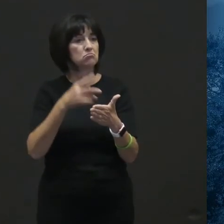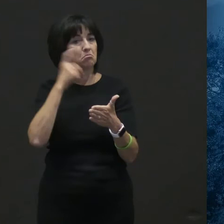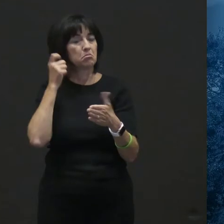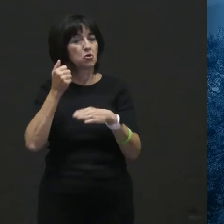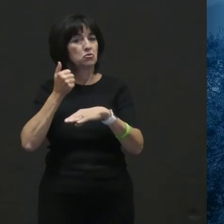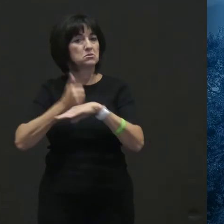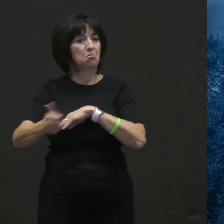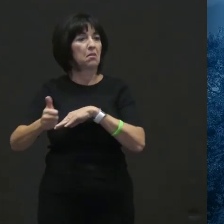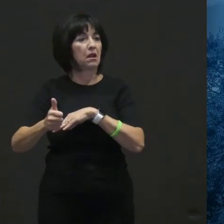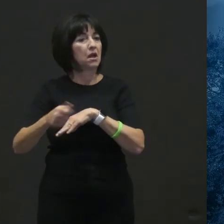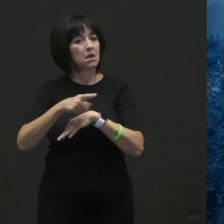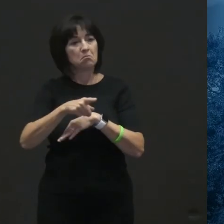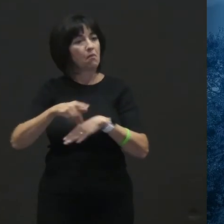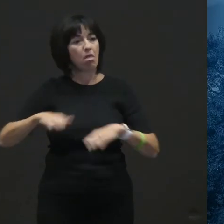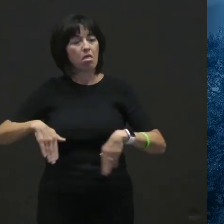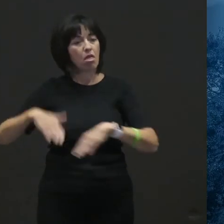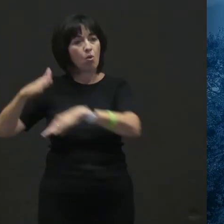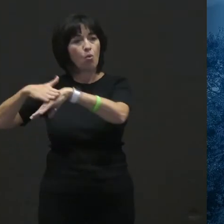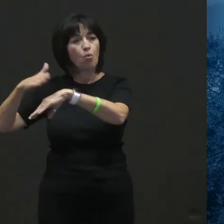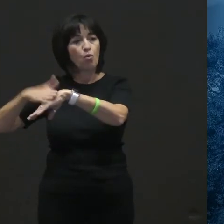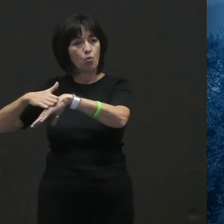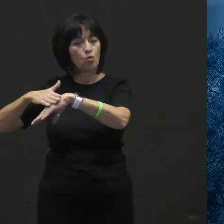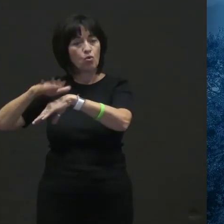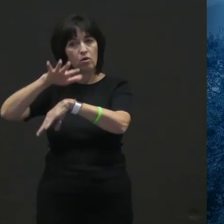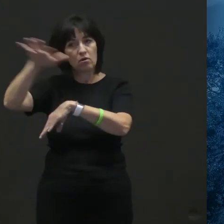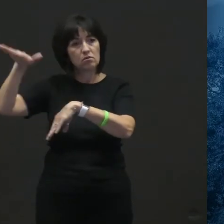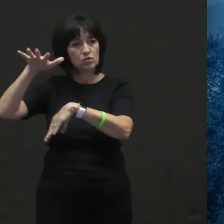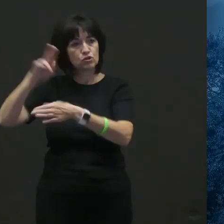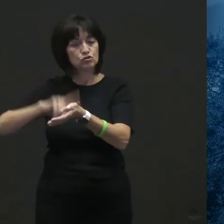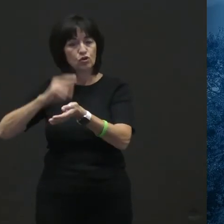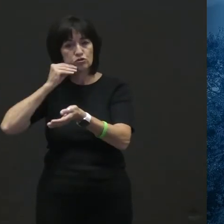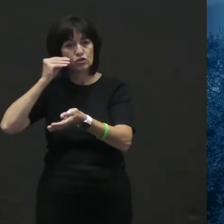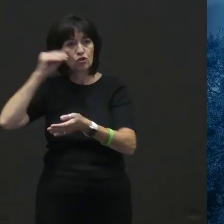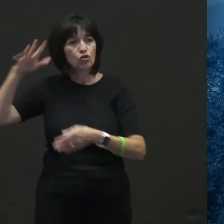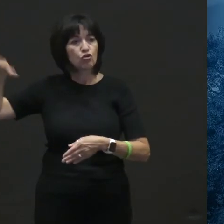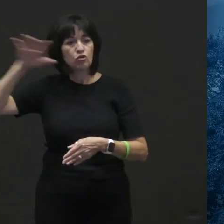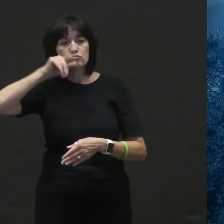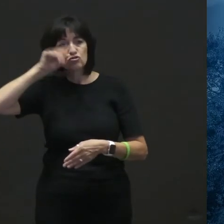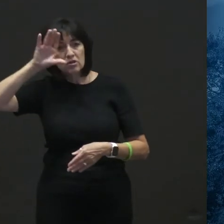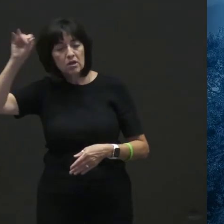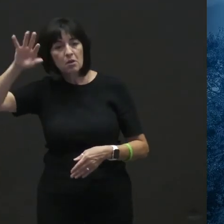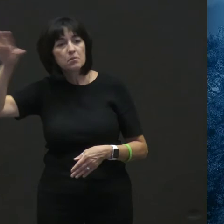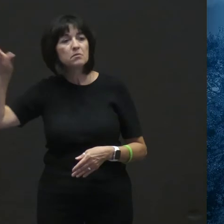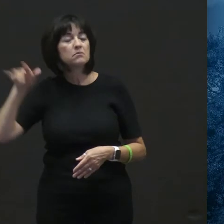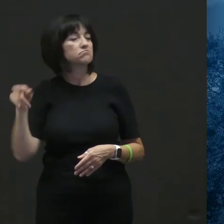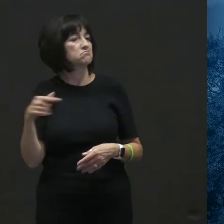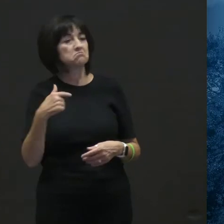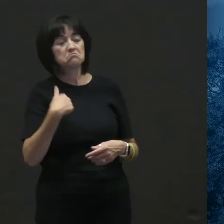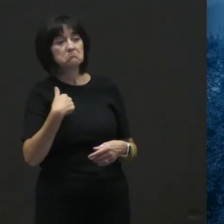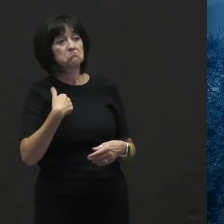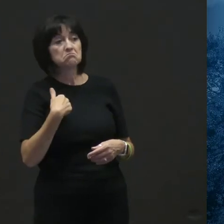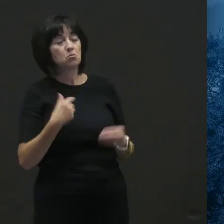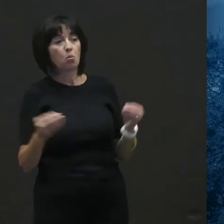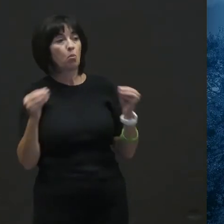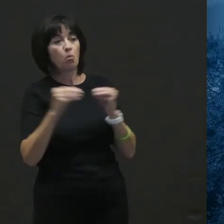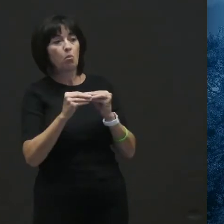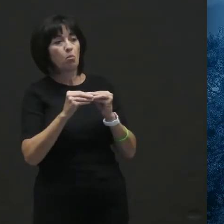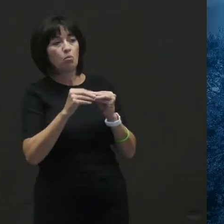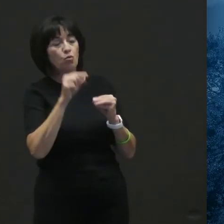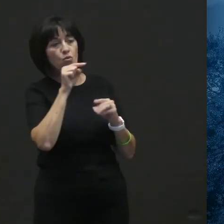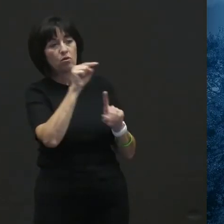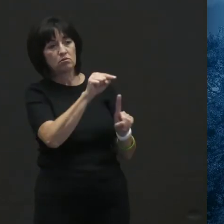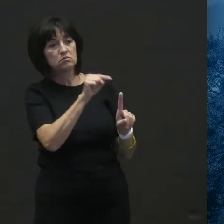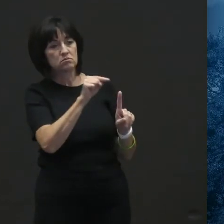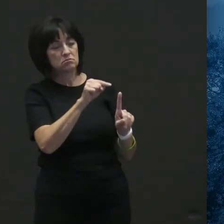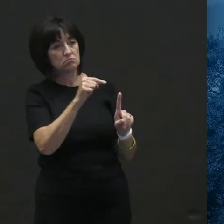focus initially was on the hospital side of it, not so much the nursing home side of it. I don't know that I got